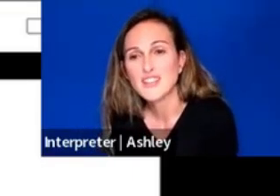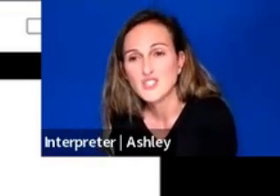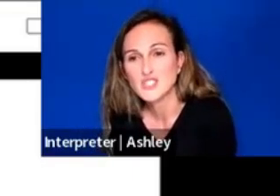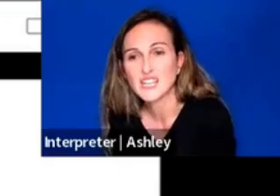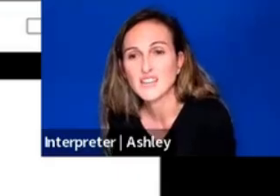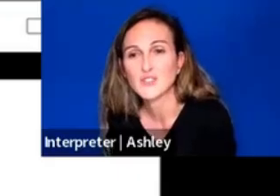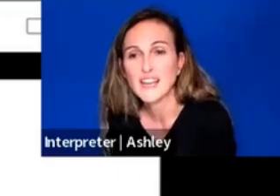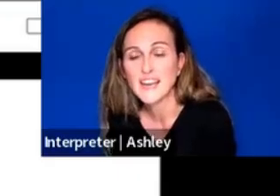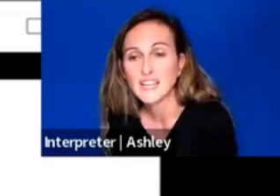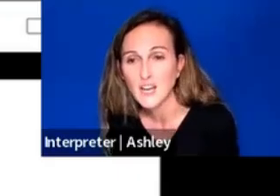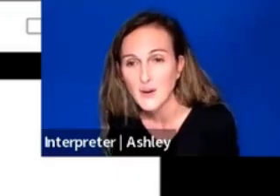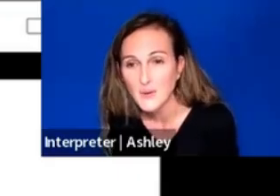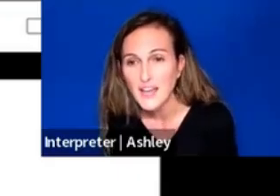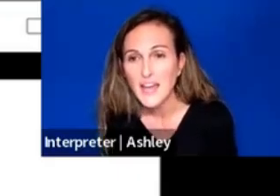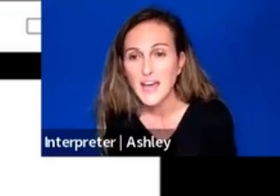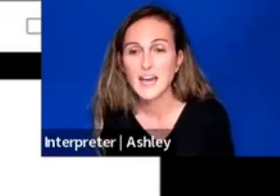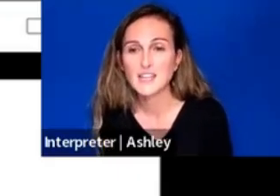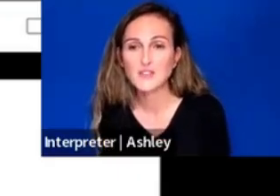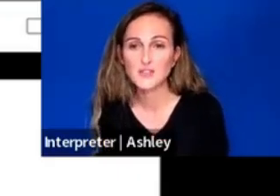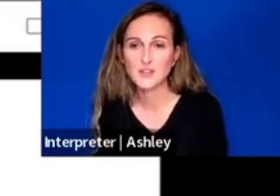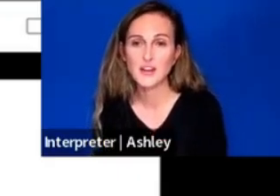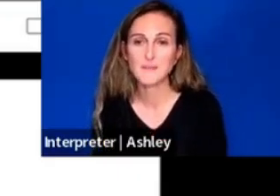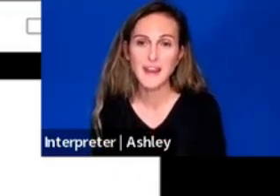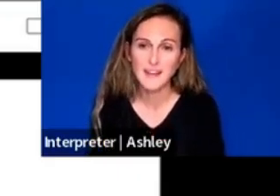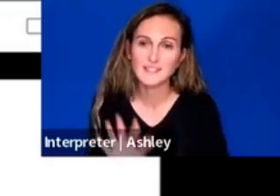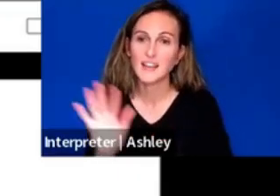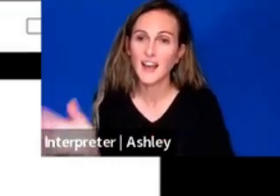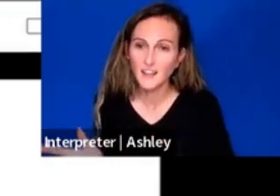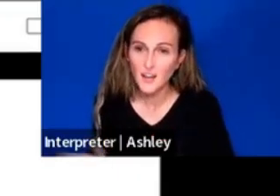use gestures, like if you're saying hello, use your